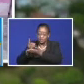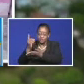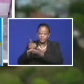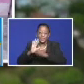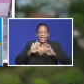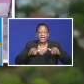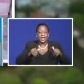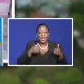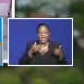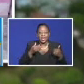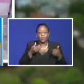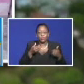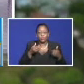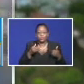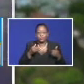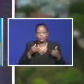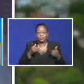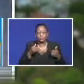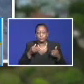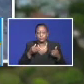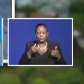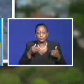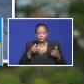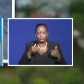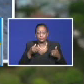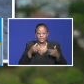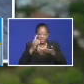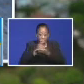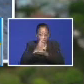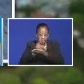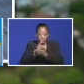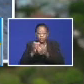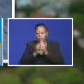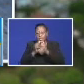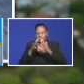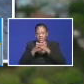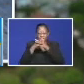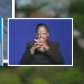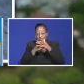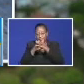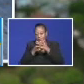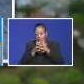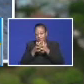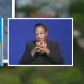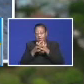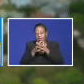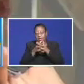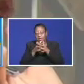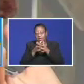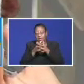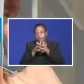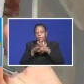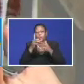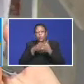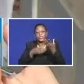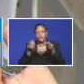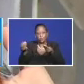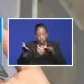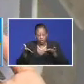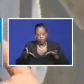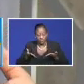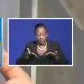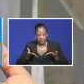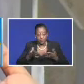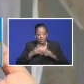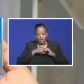the offer, as we were in discussions with the United States as to its offer. But it's interesting that you pointed